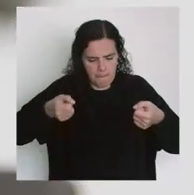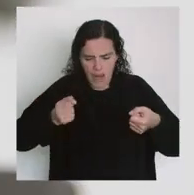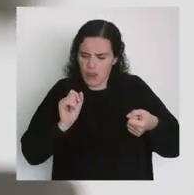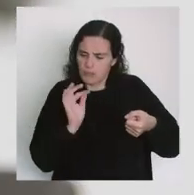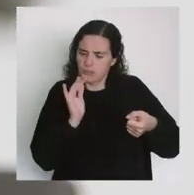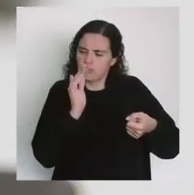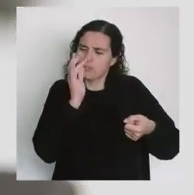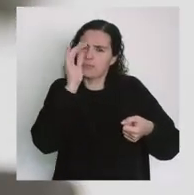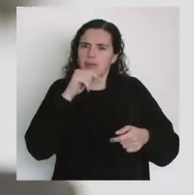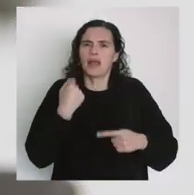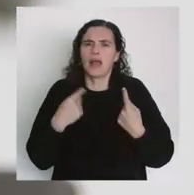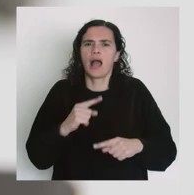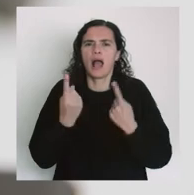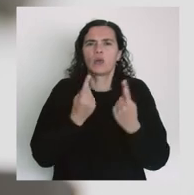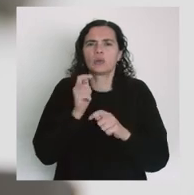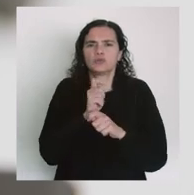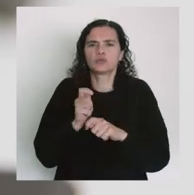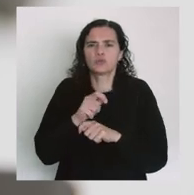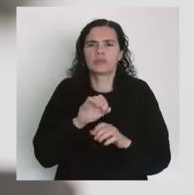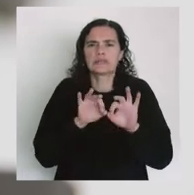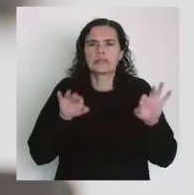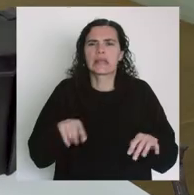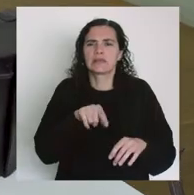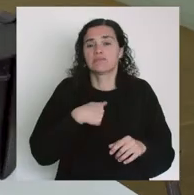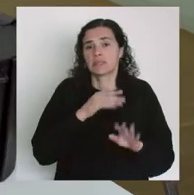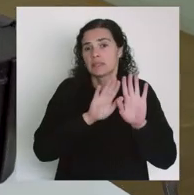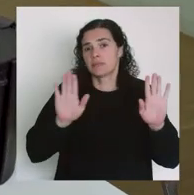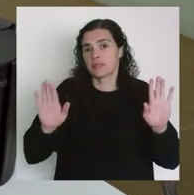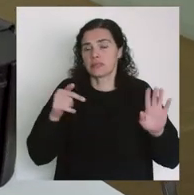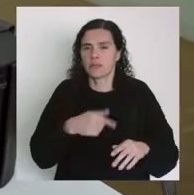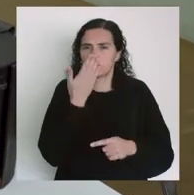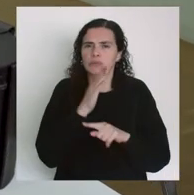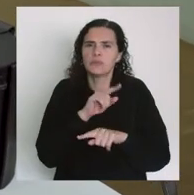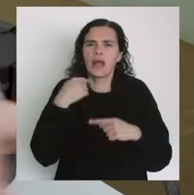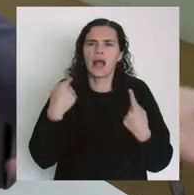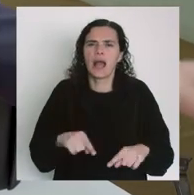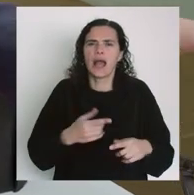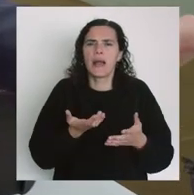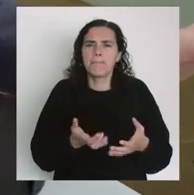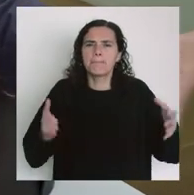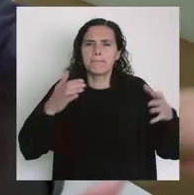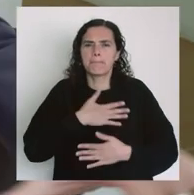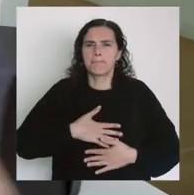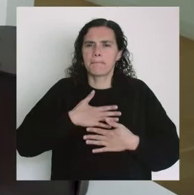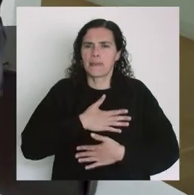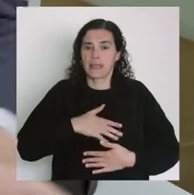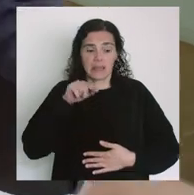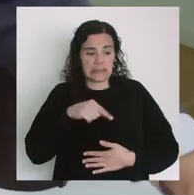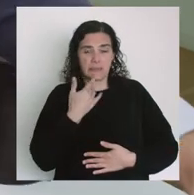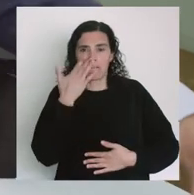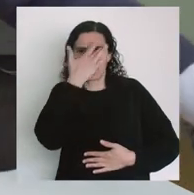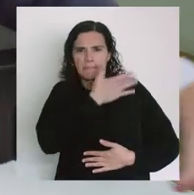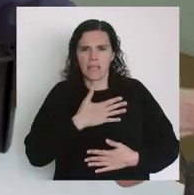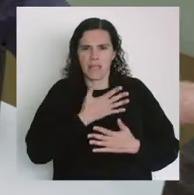And you have few objects, few sculptures like that in this exhibition. For instance, you have a bathtub, which is this